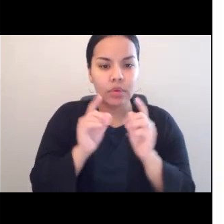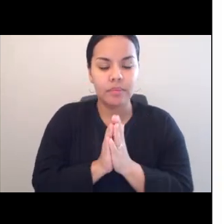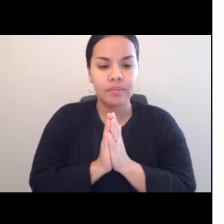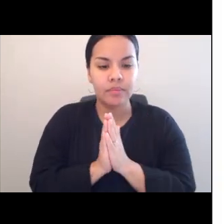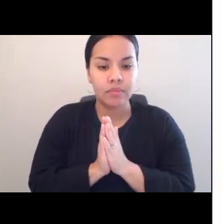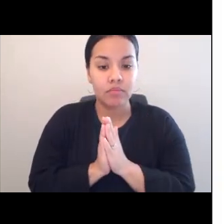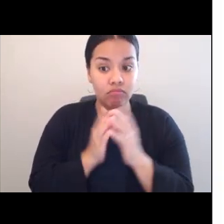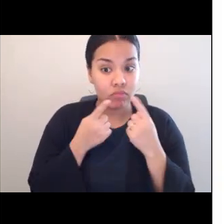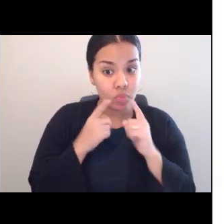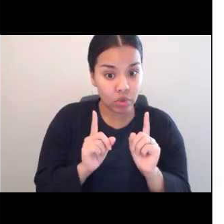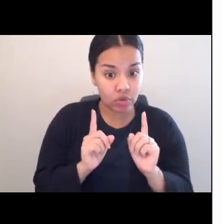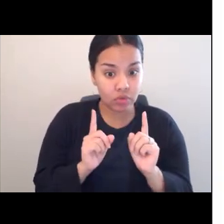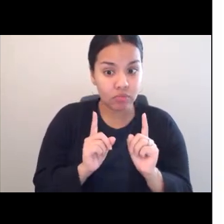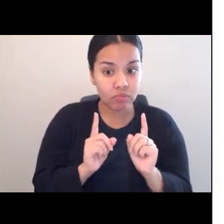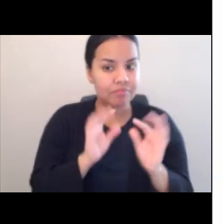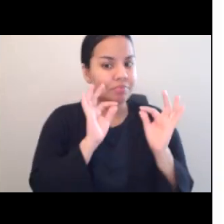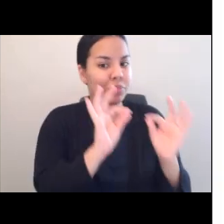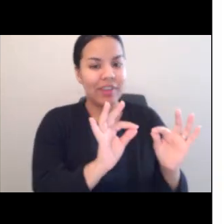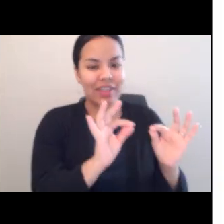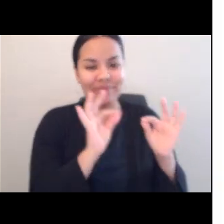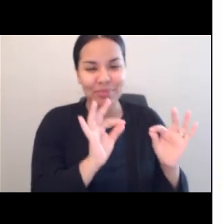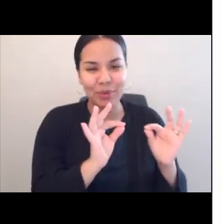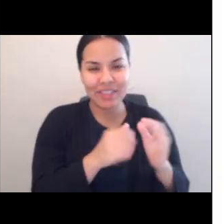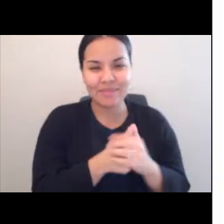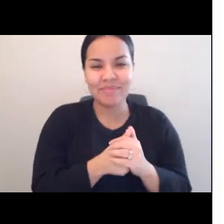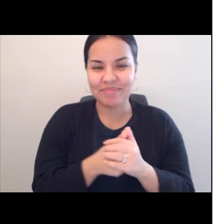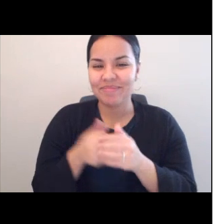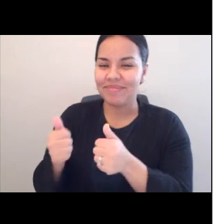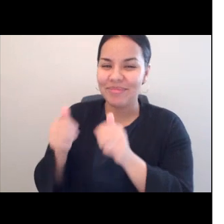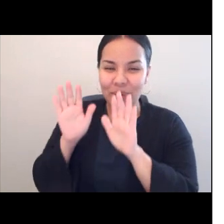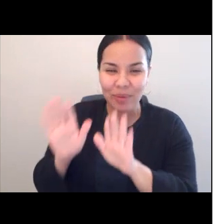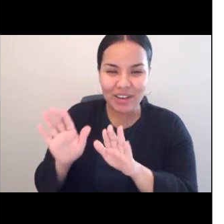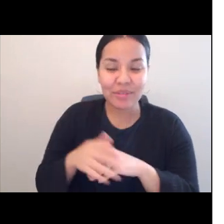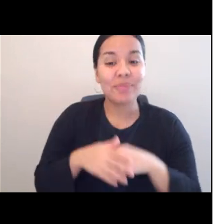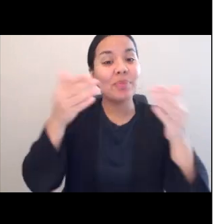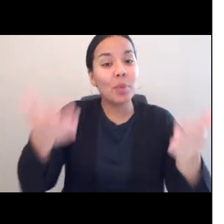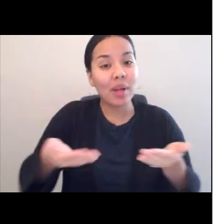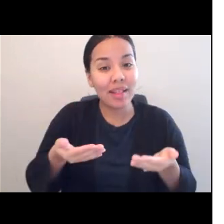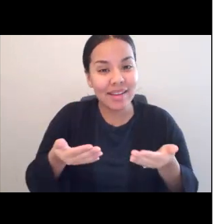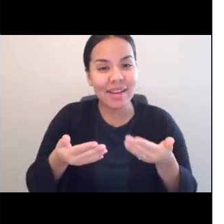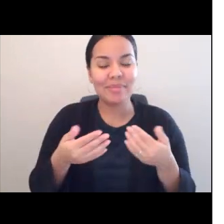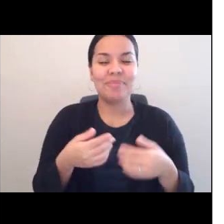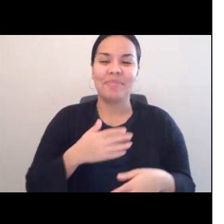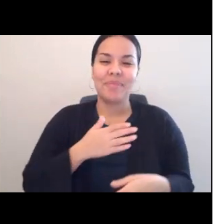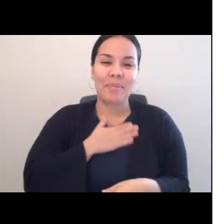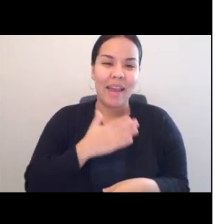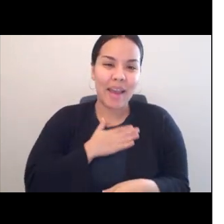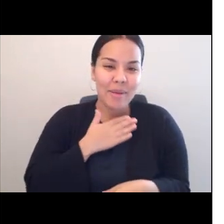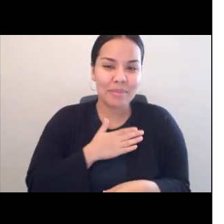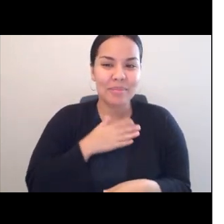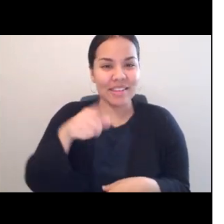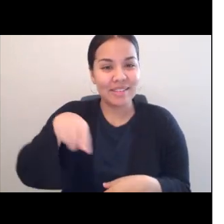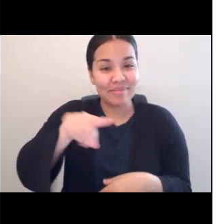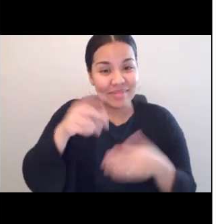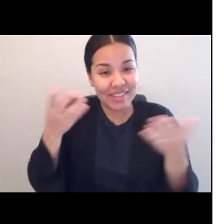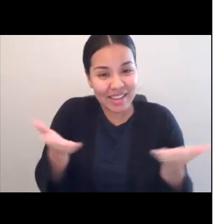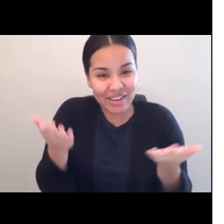Does that work? Perfect. Wonderful. Welcome, everyone. I'm so happy that y'all are